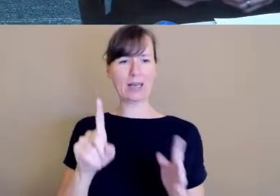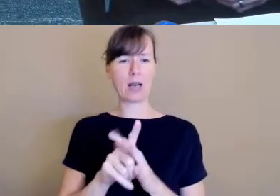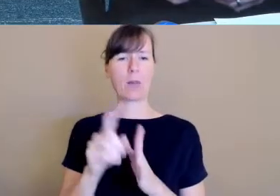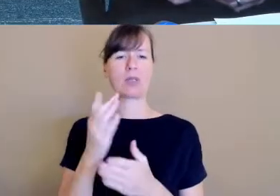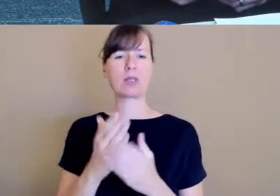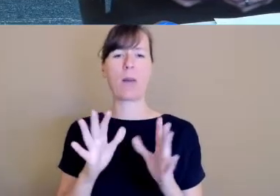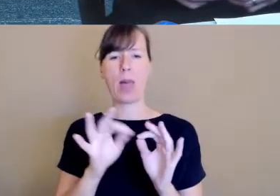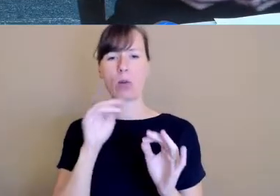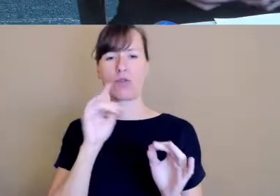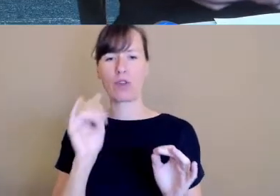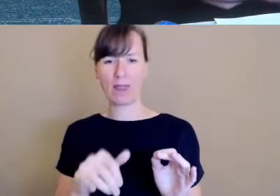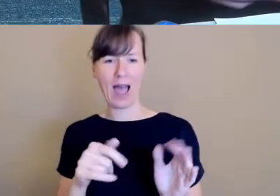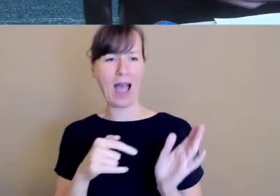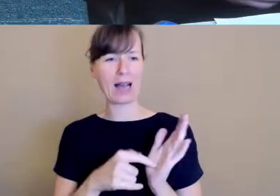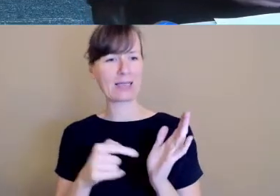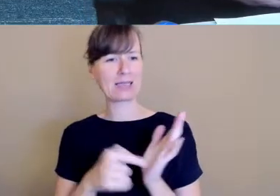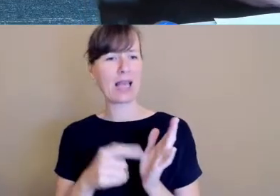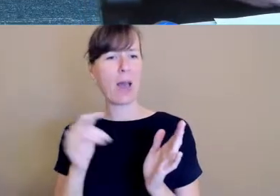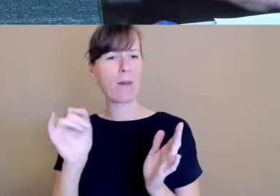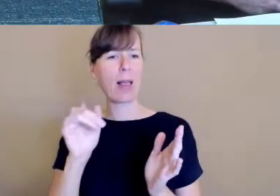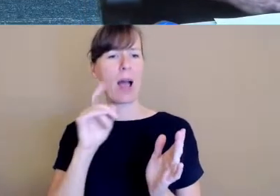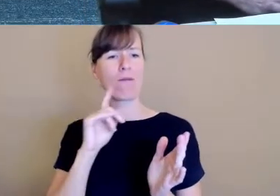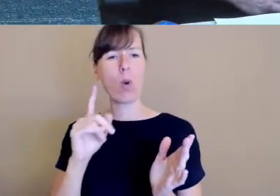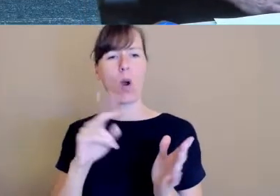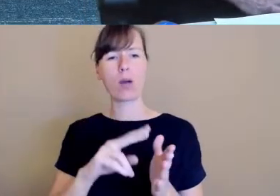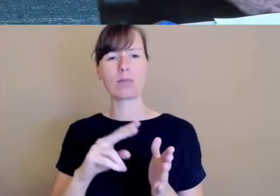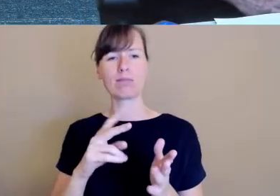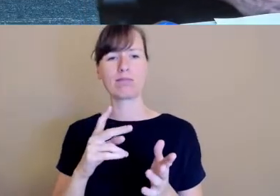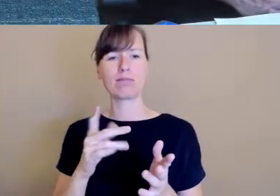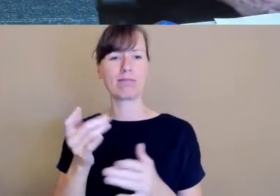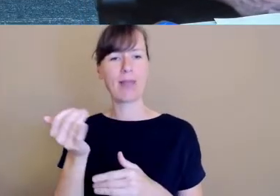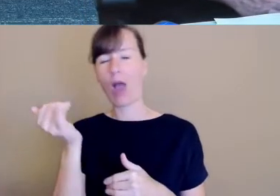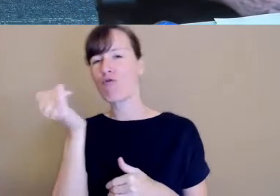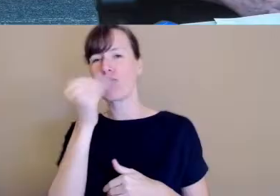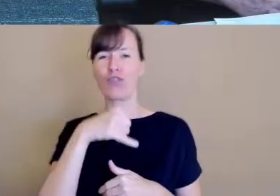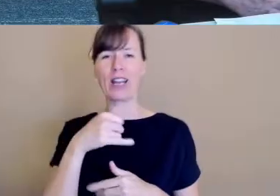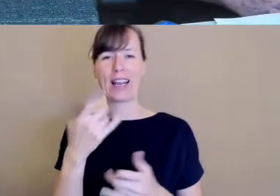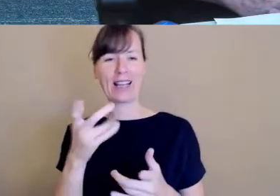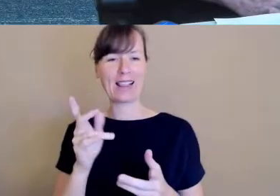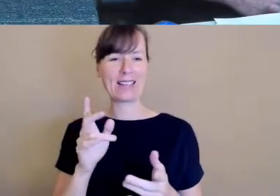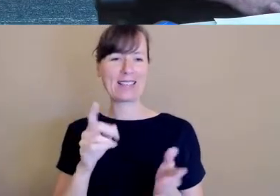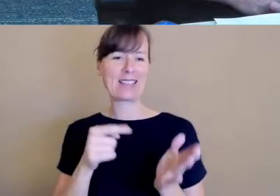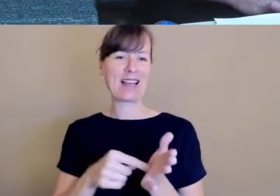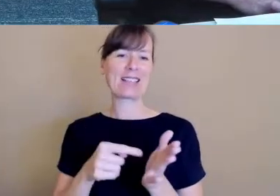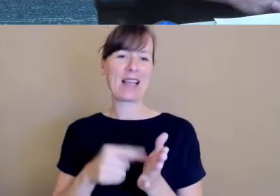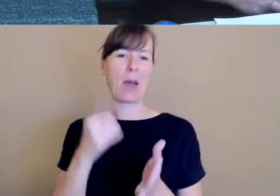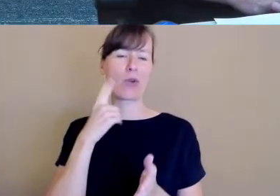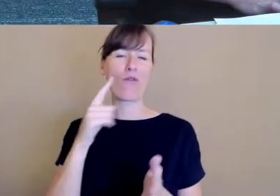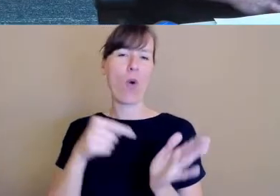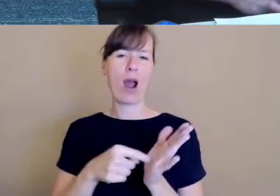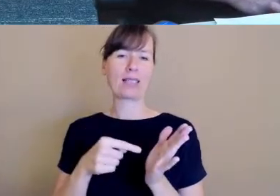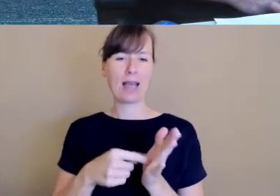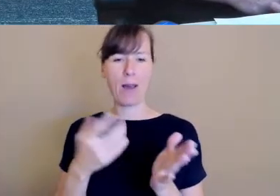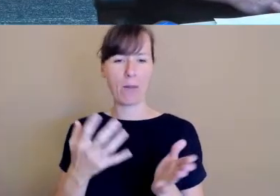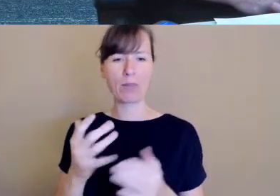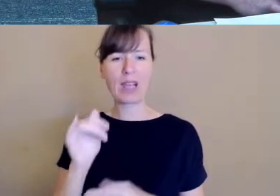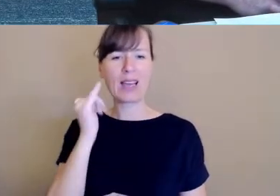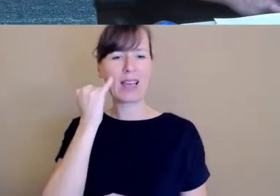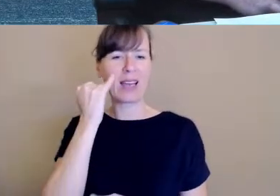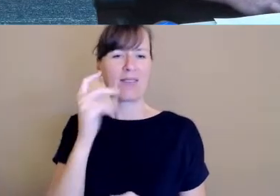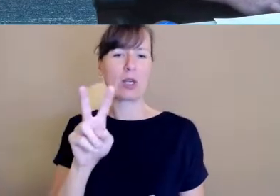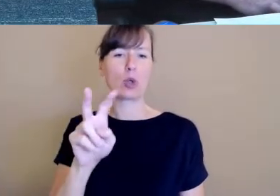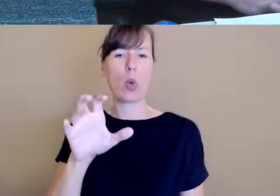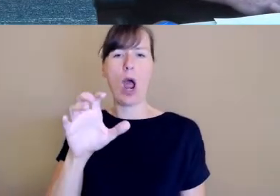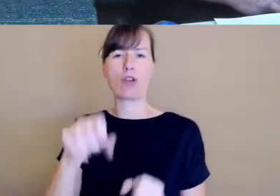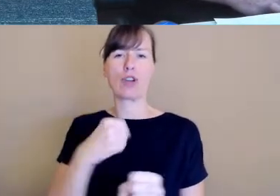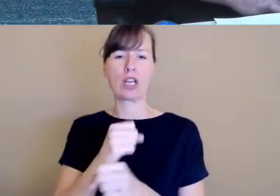the town wanted to extend, and we heard advice from the committee and then